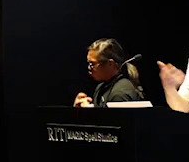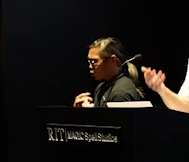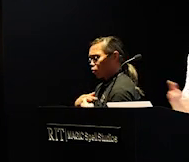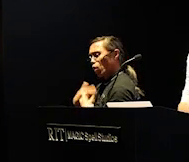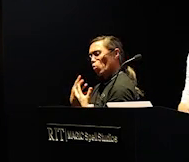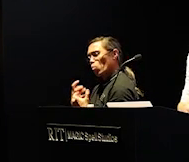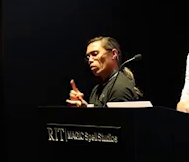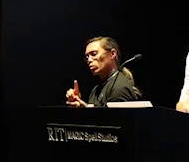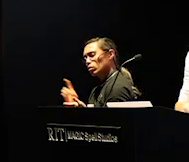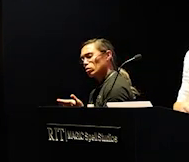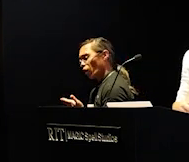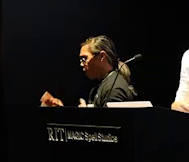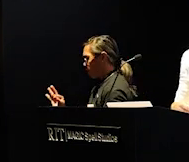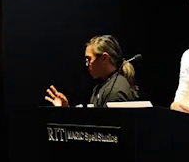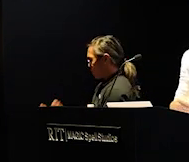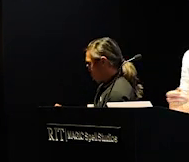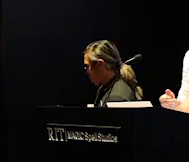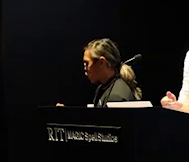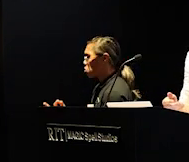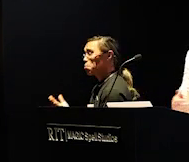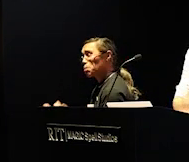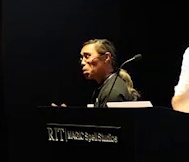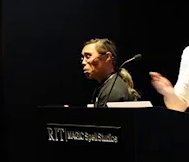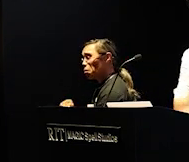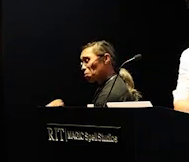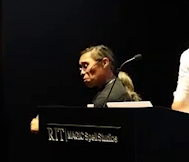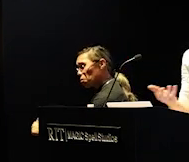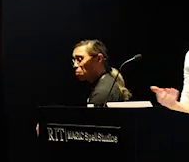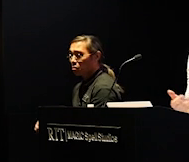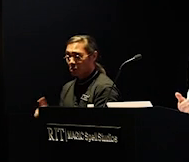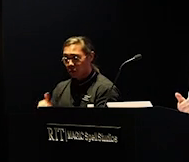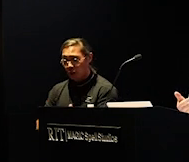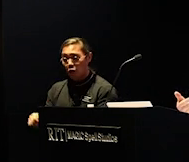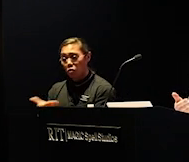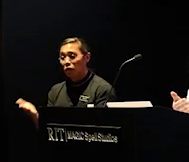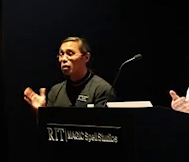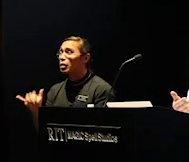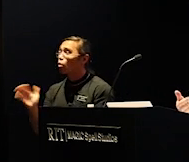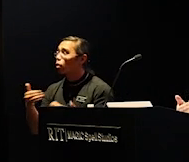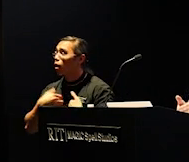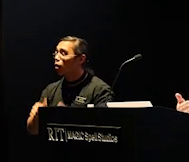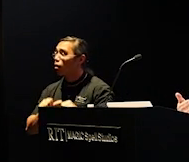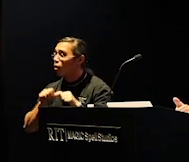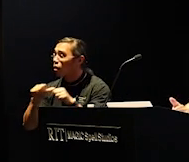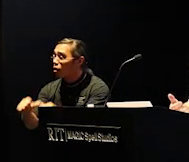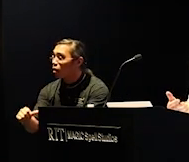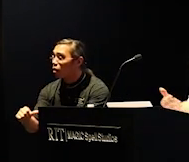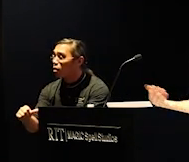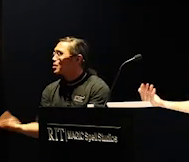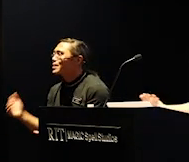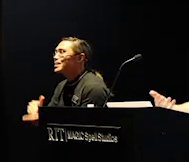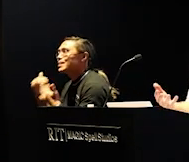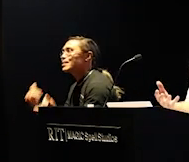or Knoll, or Alessi, and we see those things. But now fast forward all these years, and you've got Temu and Amazon,